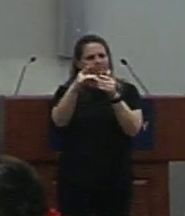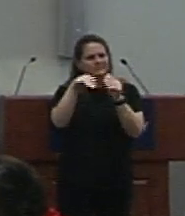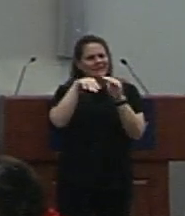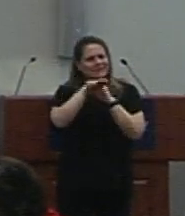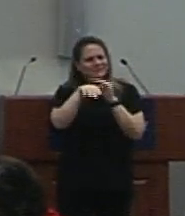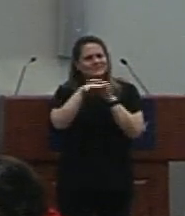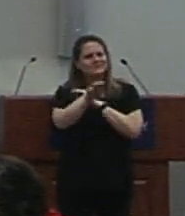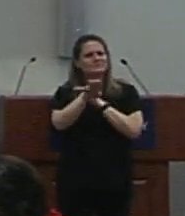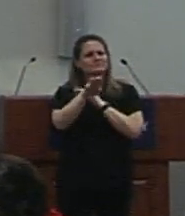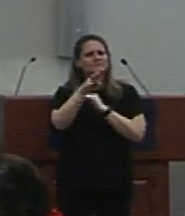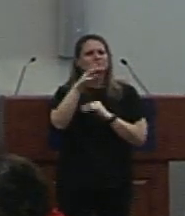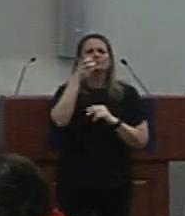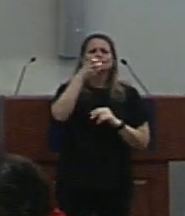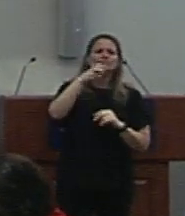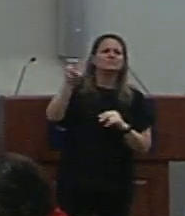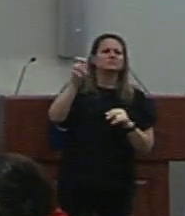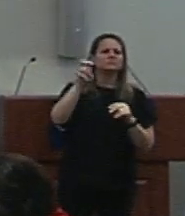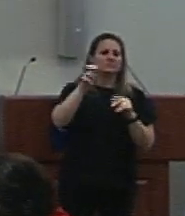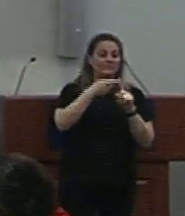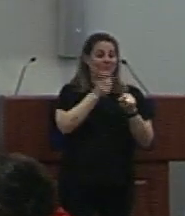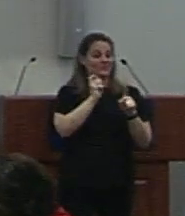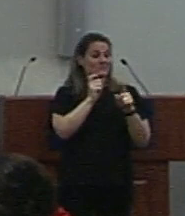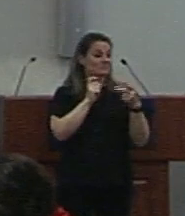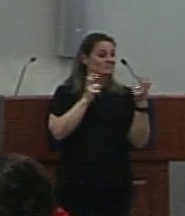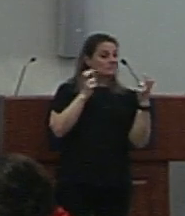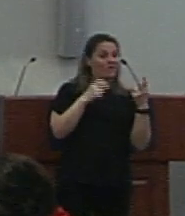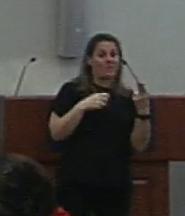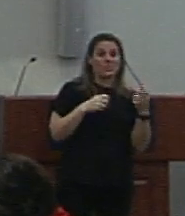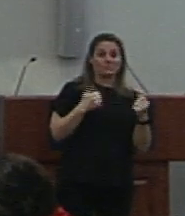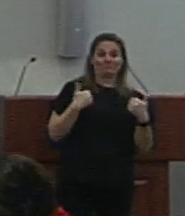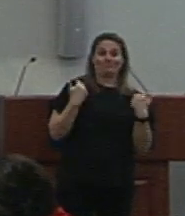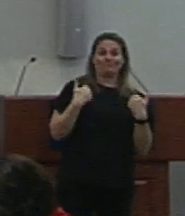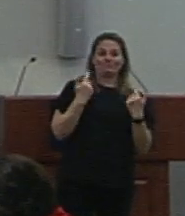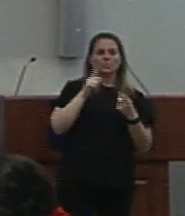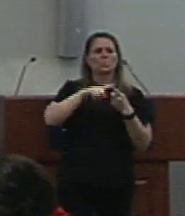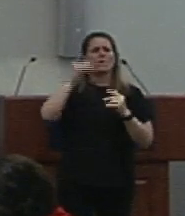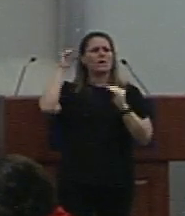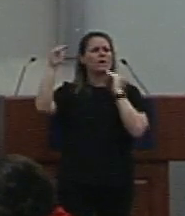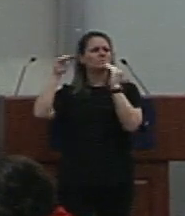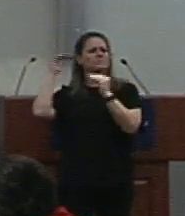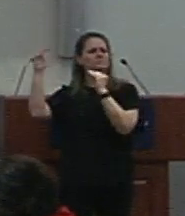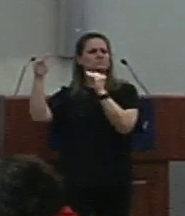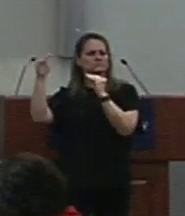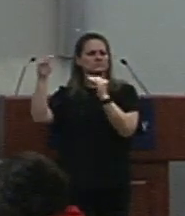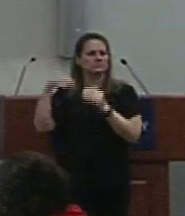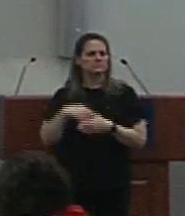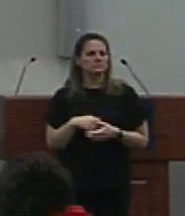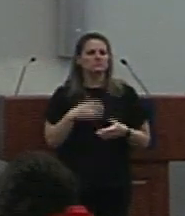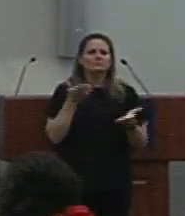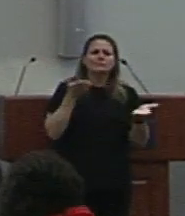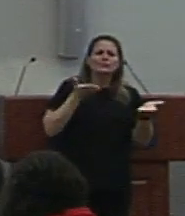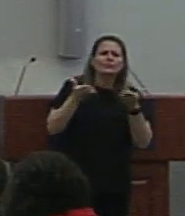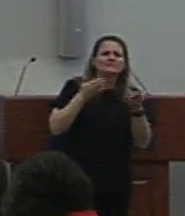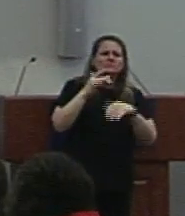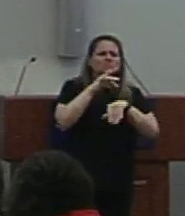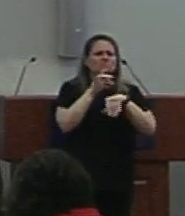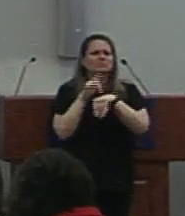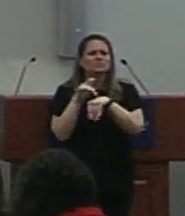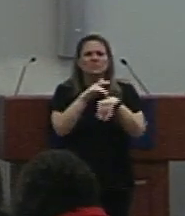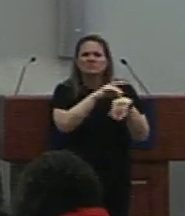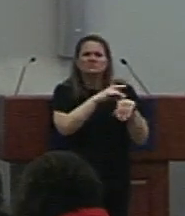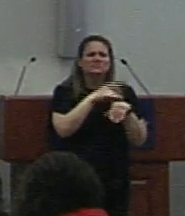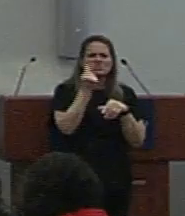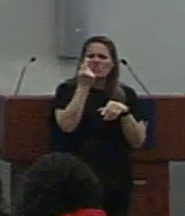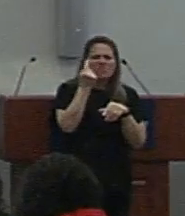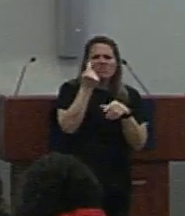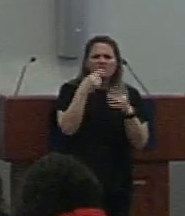services, education, but mainly all city services that are provided to others. All right,